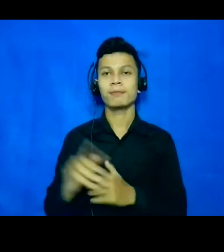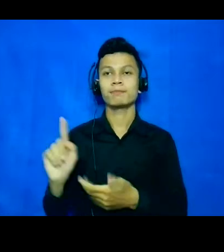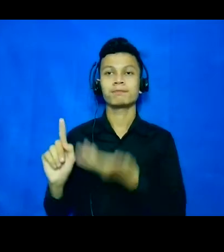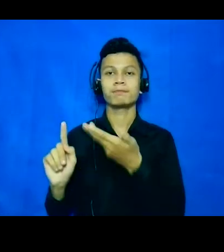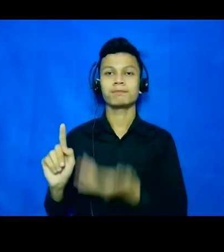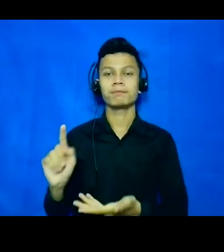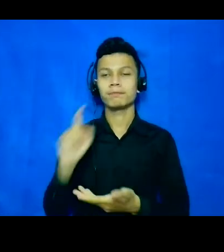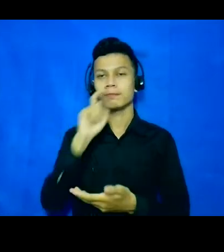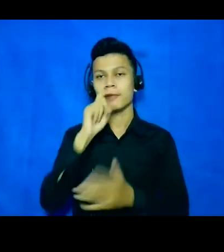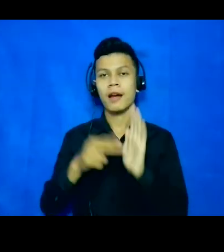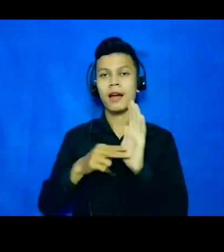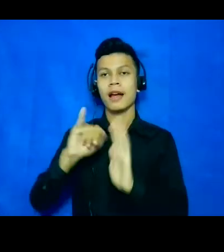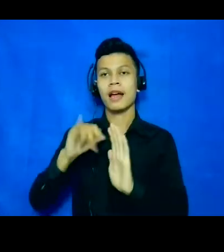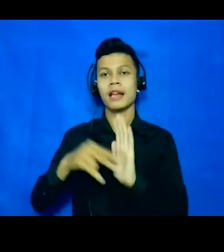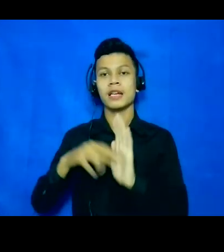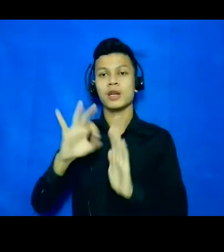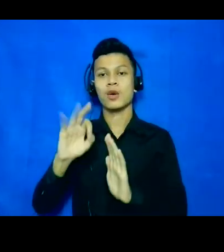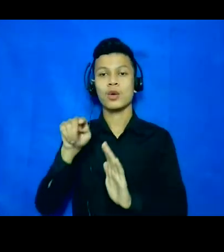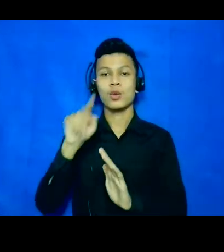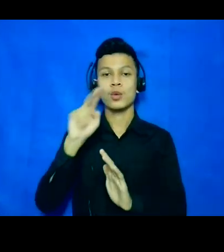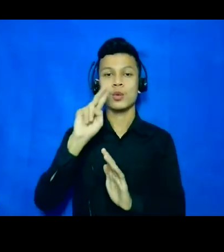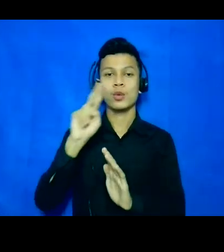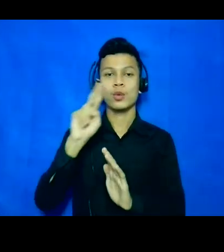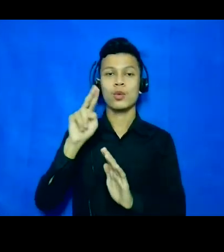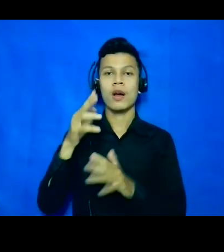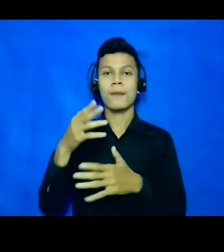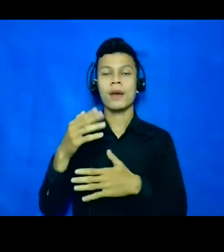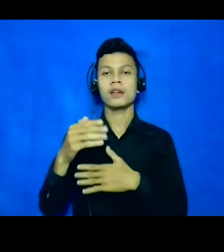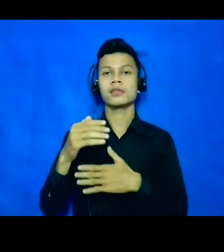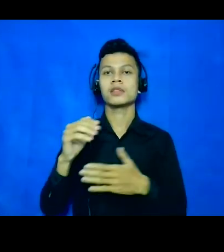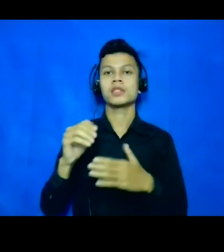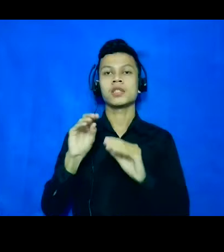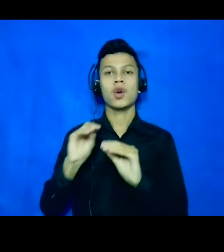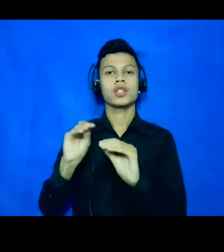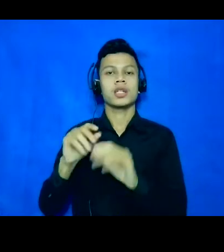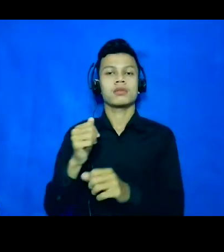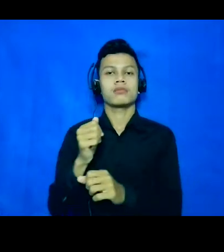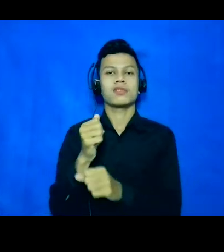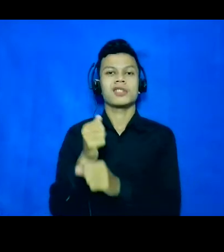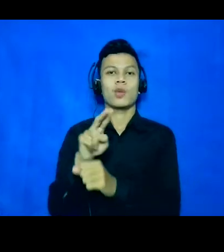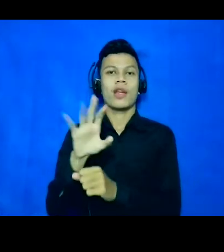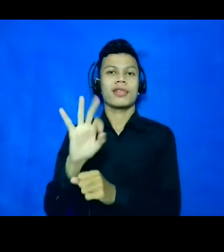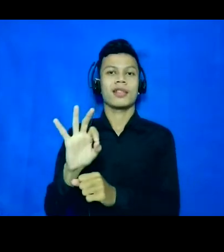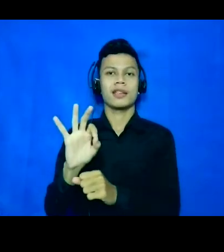of G20 Education Working Group. Thank you, Pak Nino.